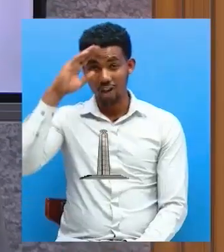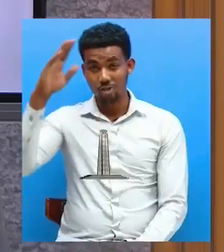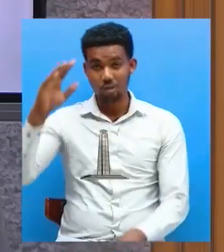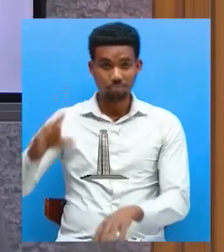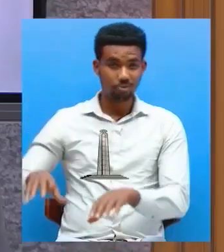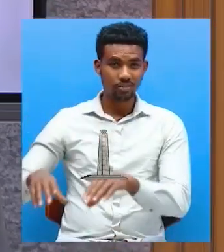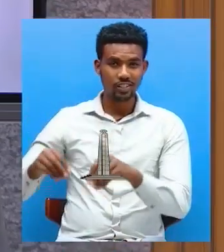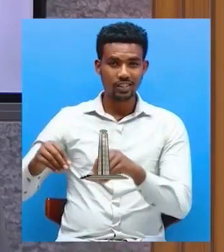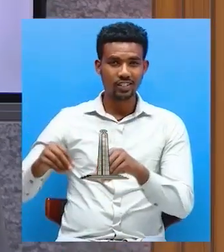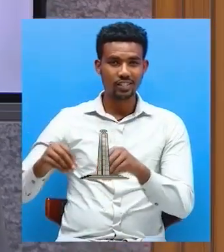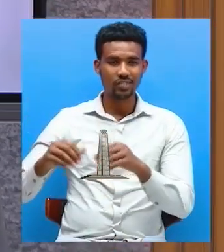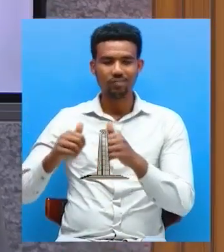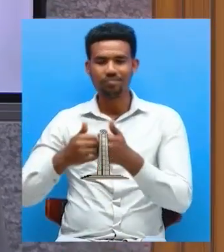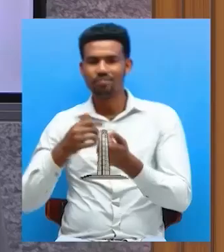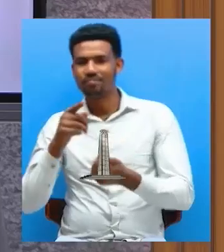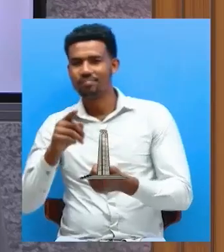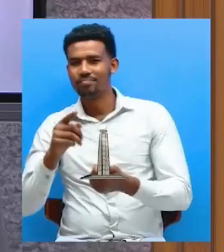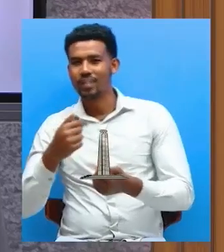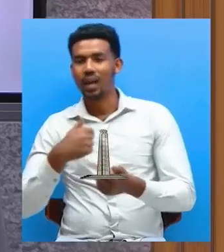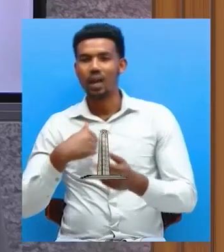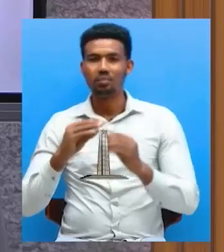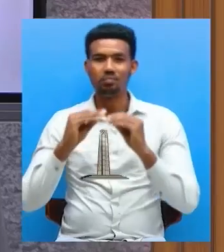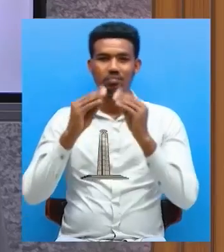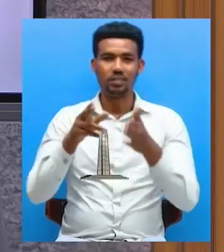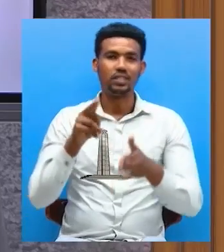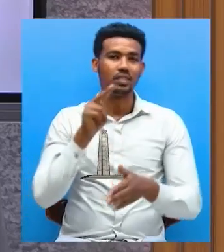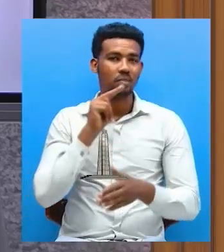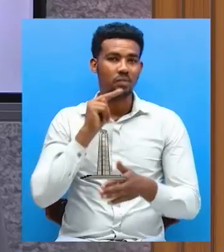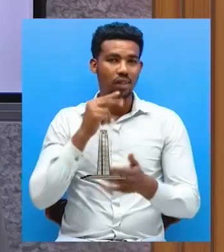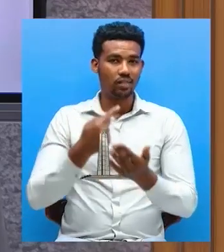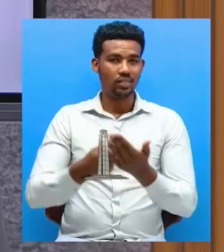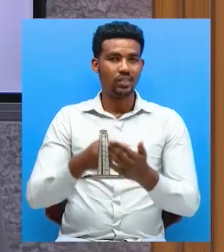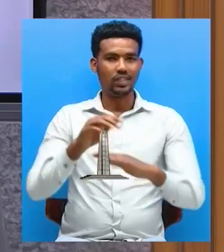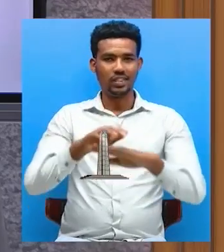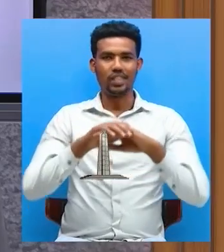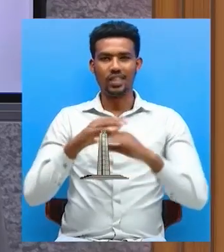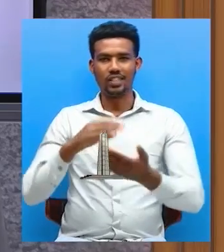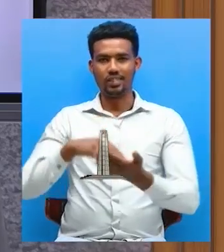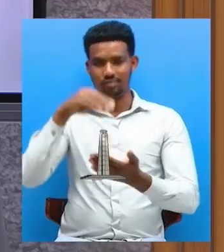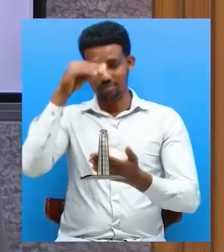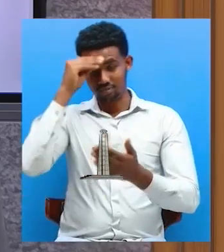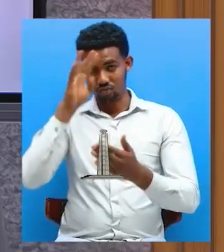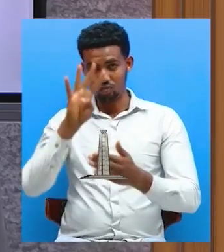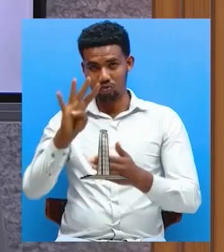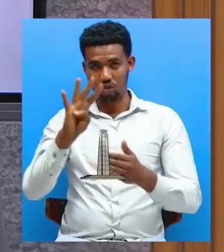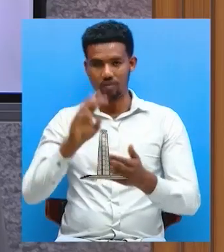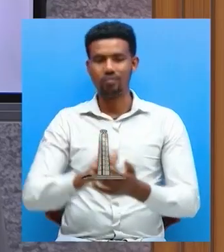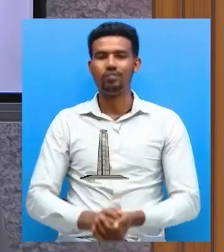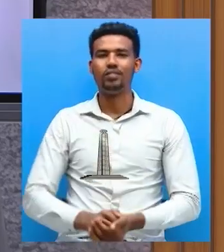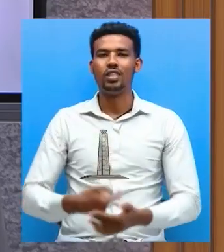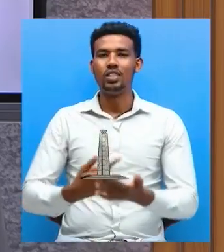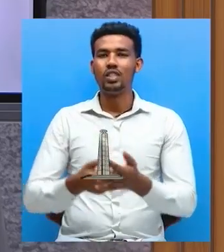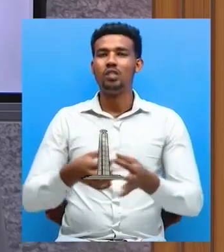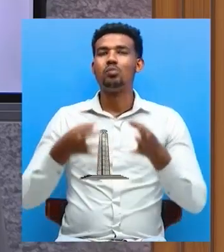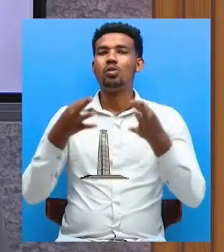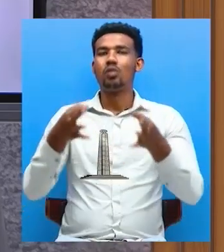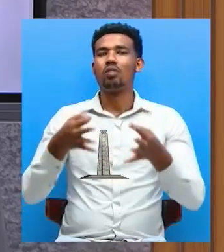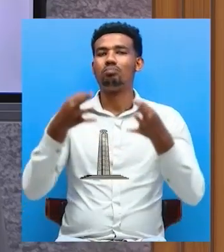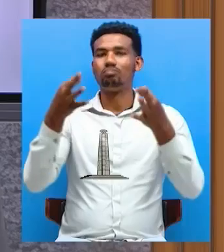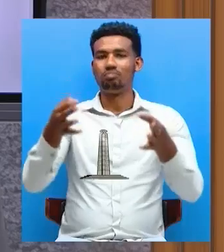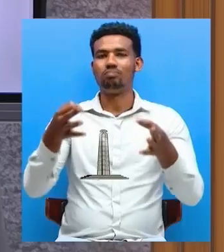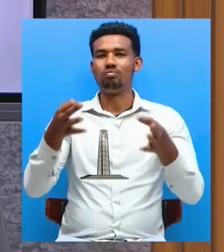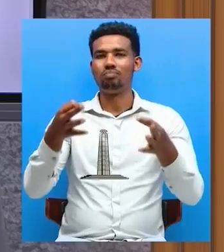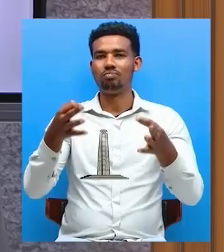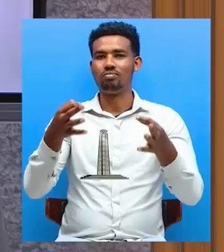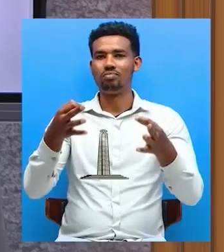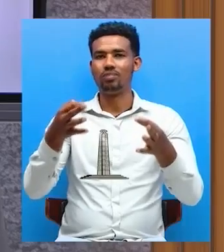students, how are you doing? I am Miss Nabila. This is English Grade 4 lesson. This program is brought to you by City Government of Addis